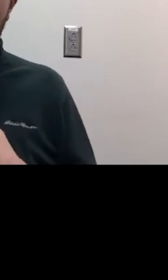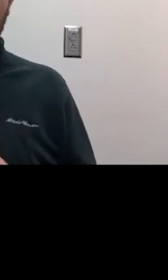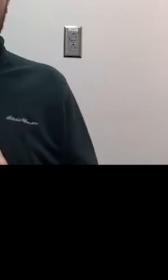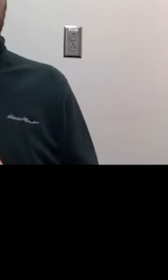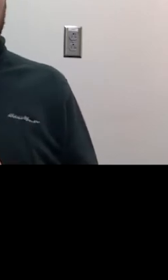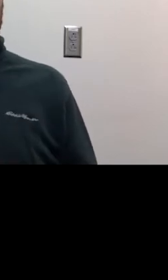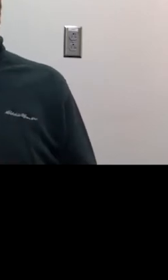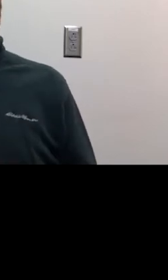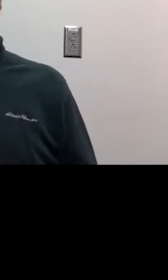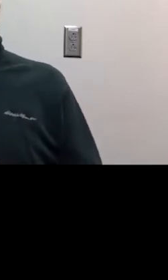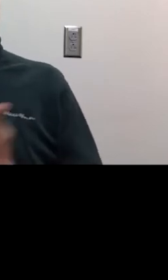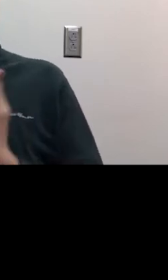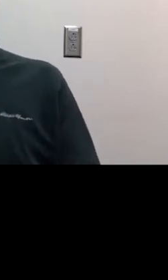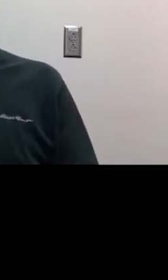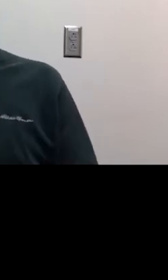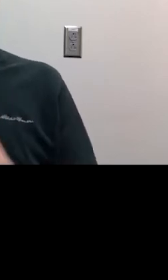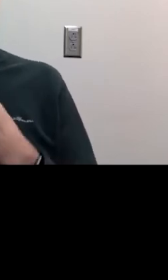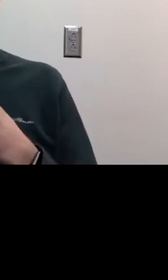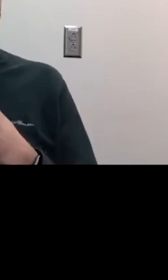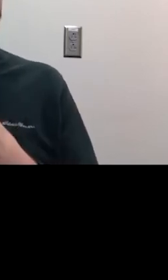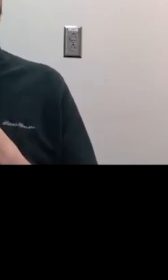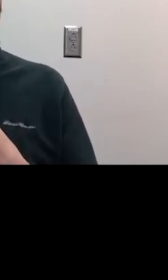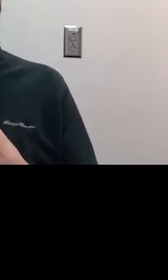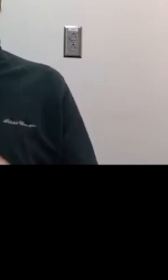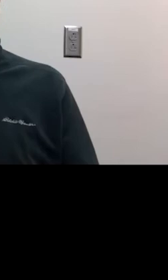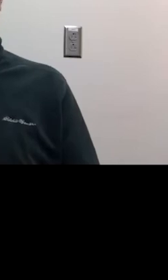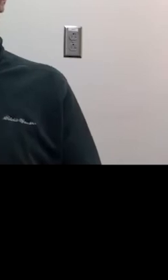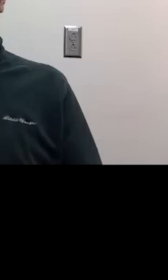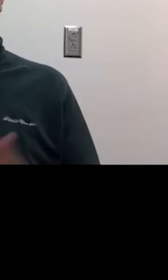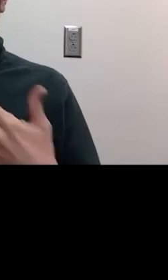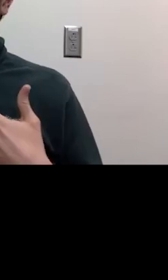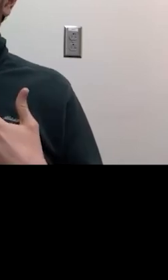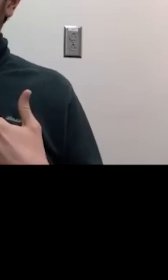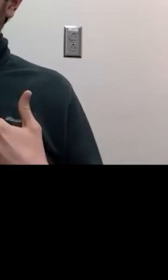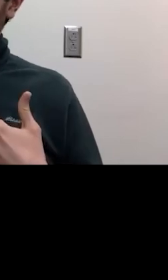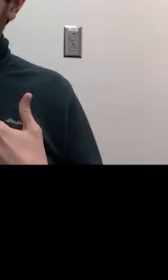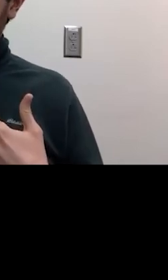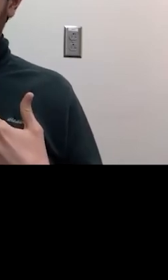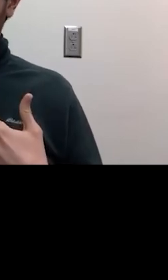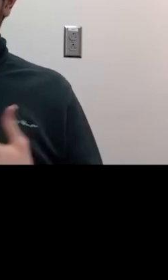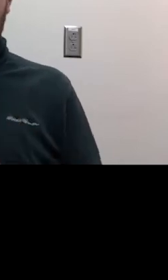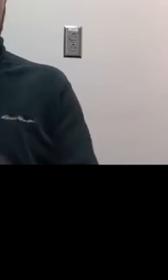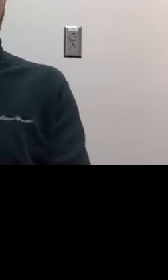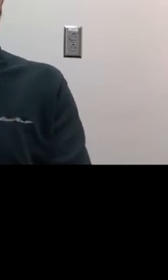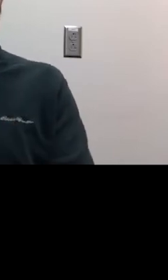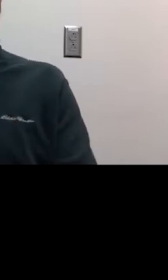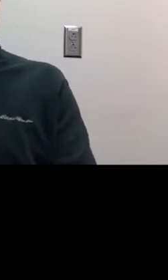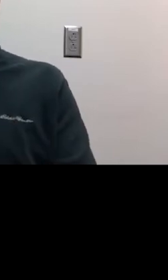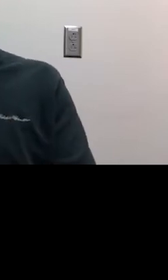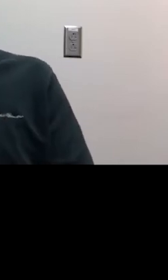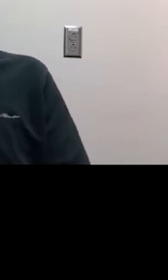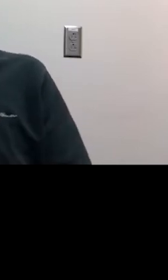risk screening. And I think when again, approached with dignity and respect, people's experiences of trust